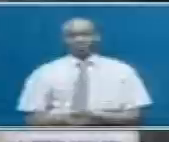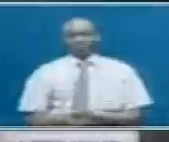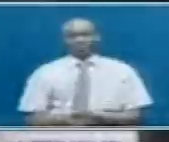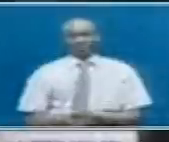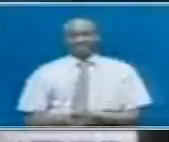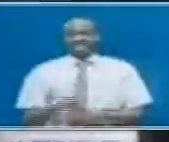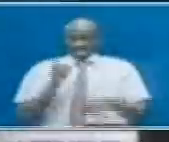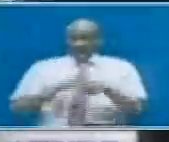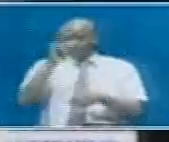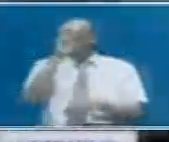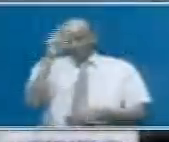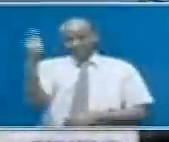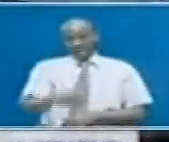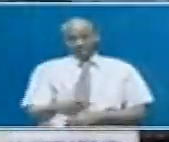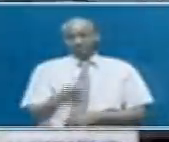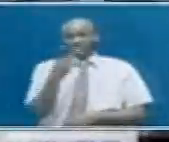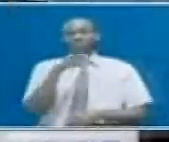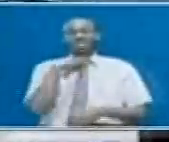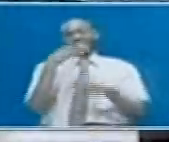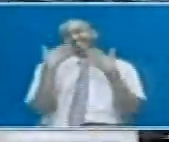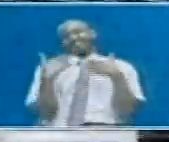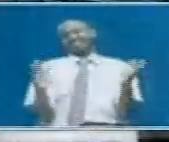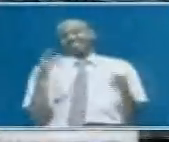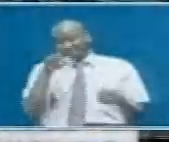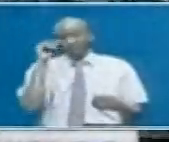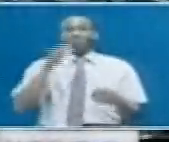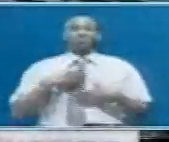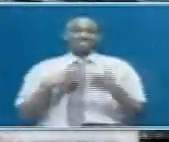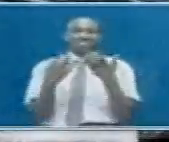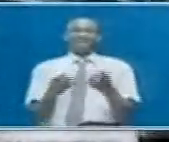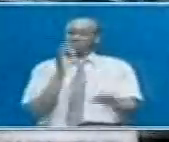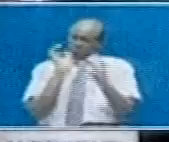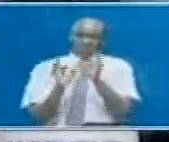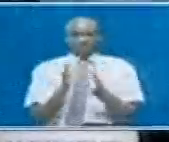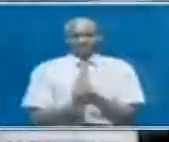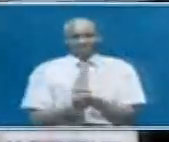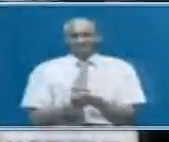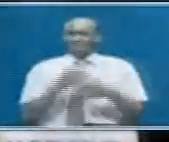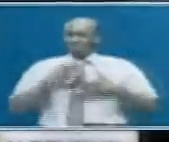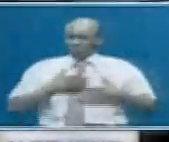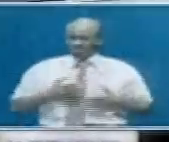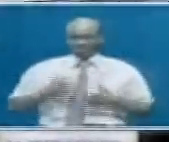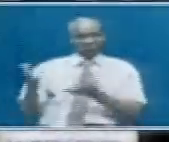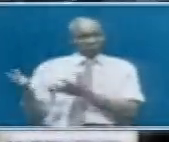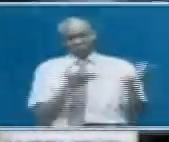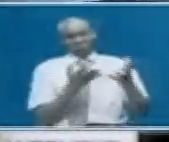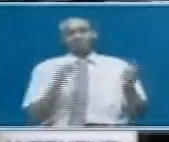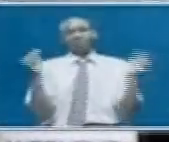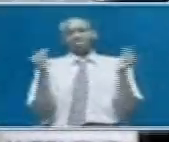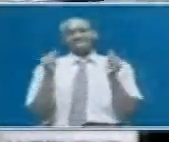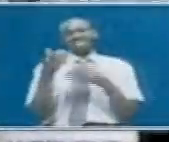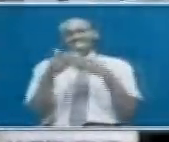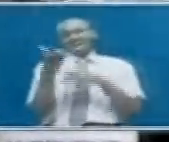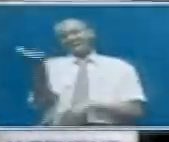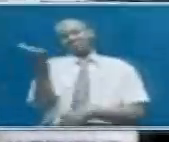By the time the police had arrived, the two had already died from the stoning and the flames. Their bodies transferred to the local mortuary.